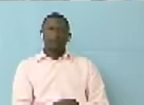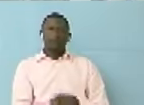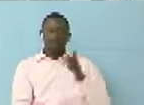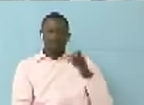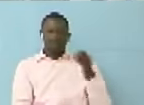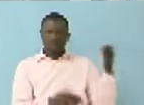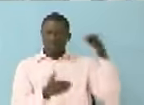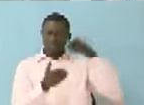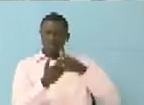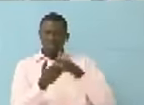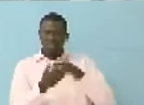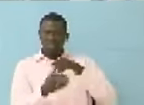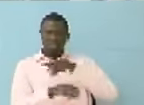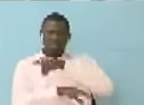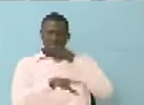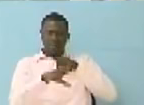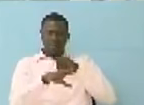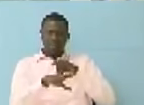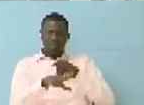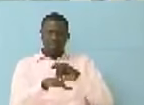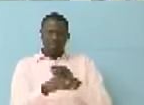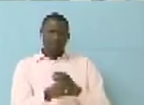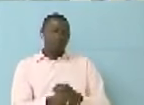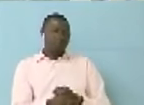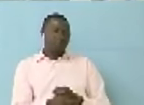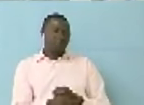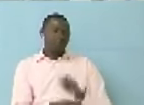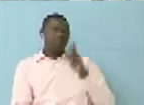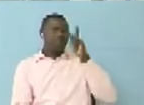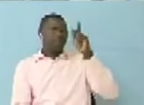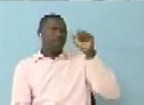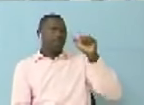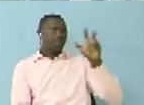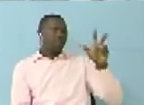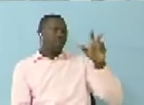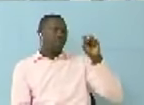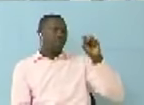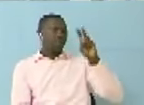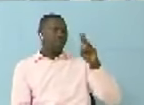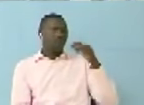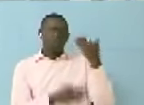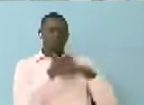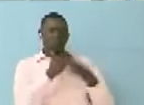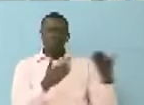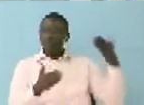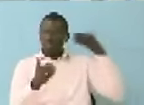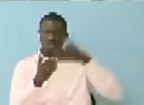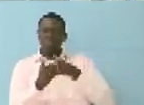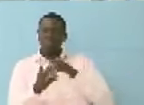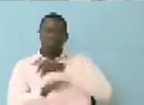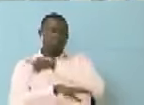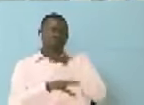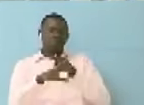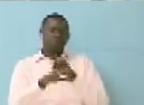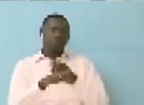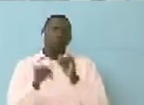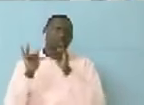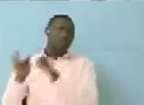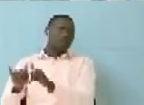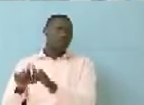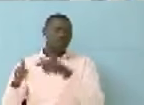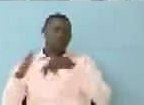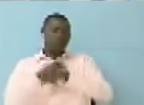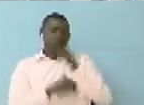arrested alongside Stakafulai. Kausu was not coming to the panel. Kausu bukana nun panel. He was based in Kanelai.